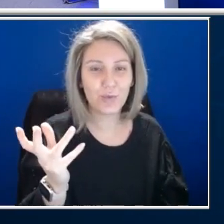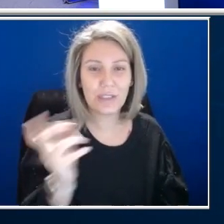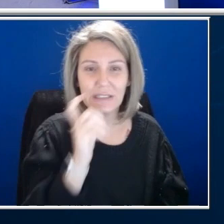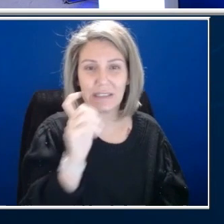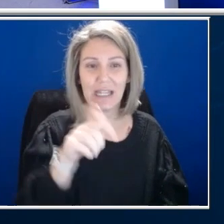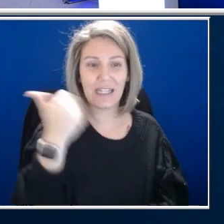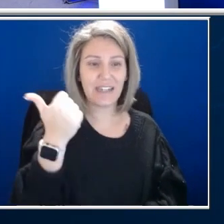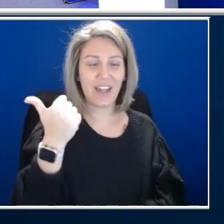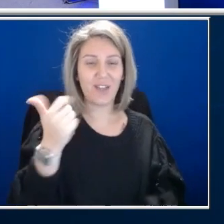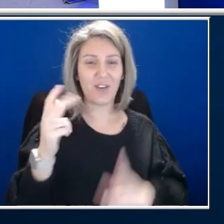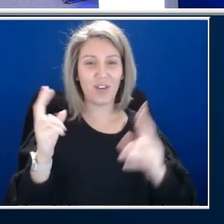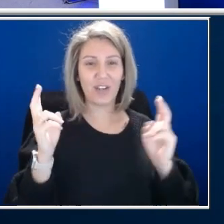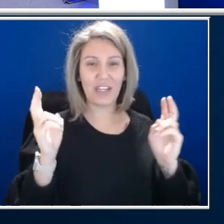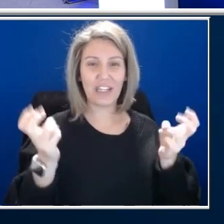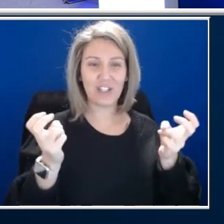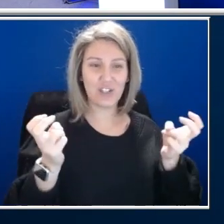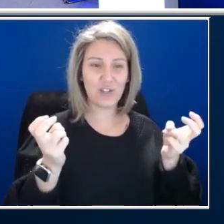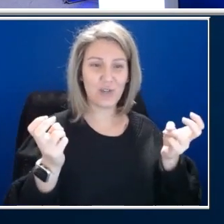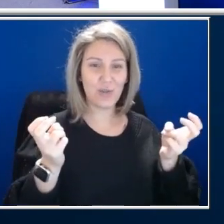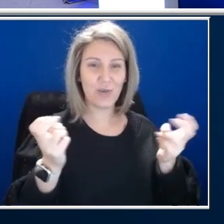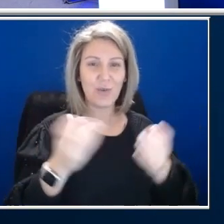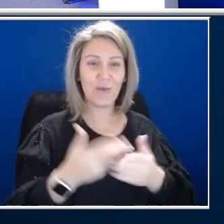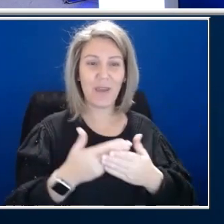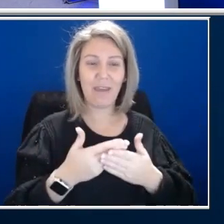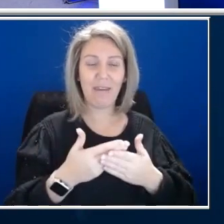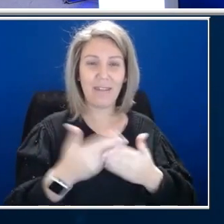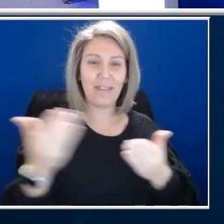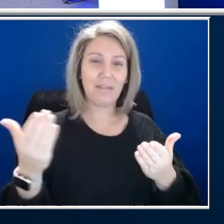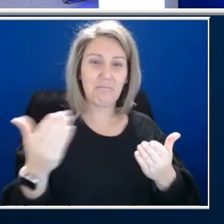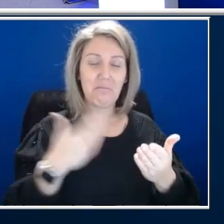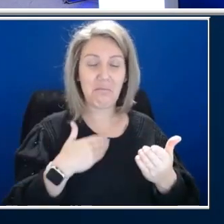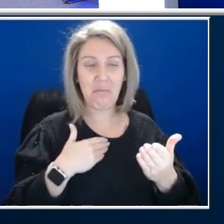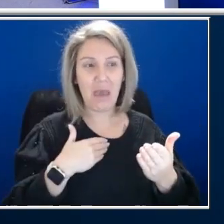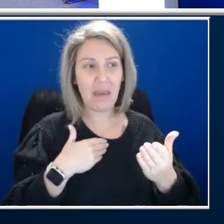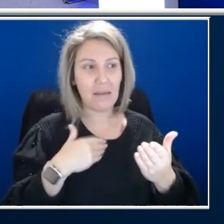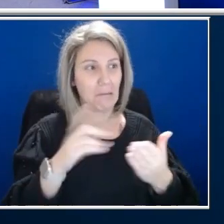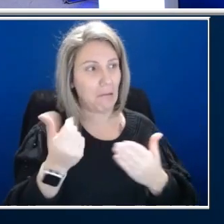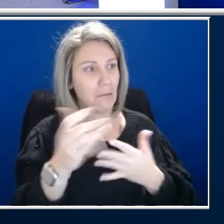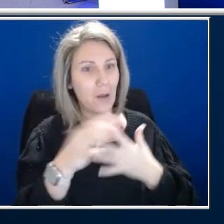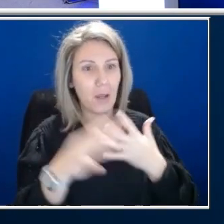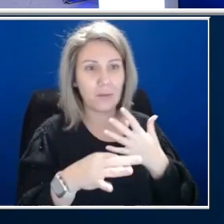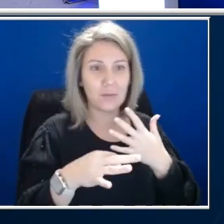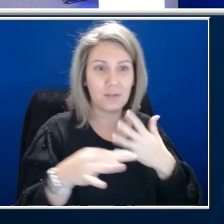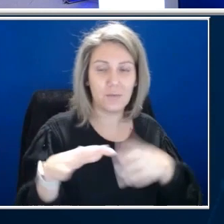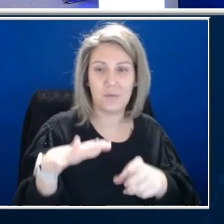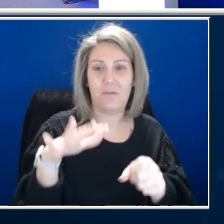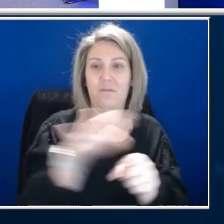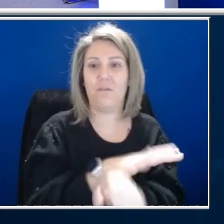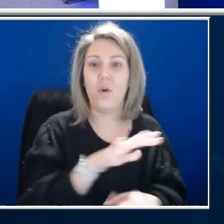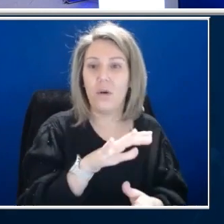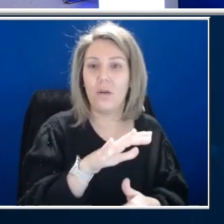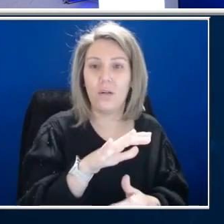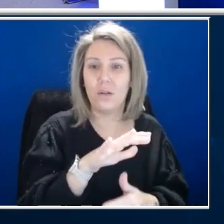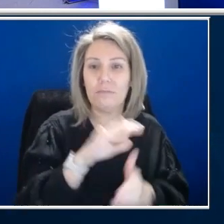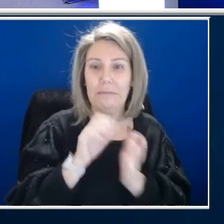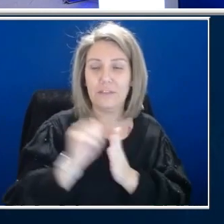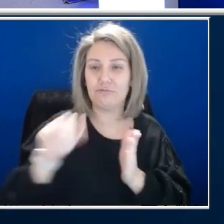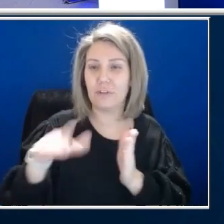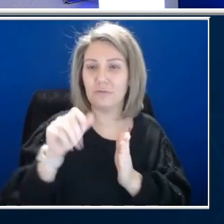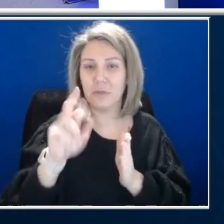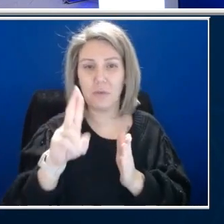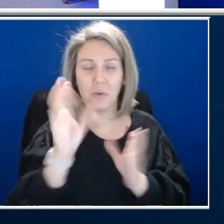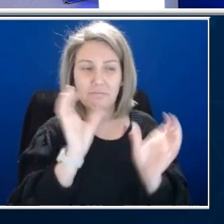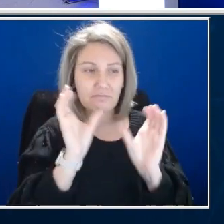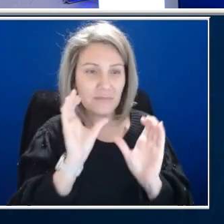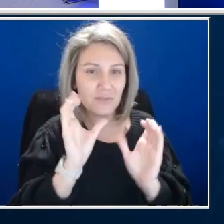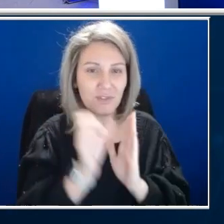so then my option was full hysterectomy or exploratory surgery. And, you know, at the time,